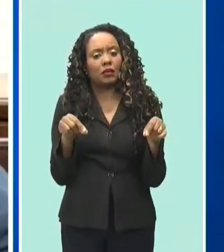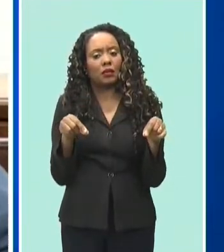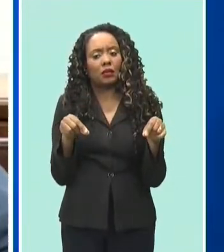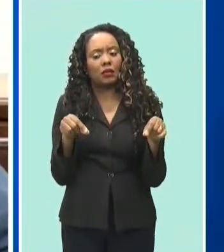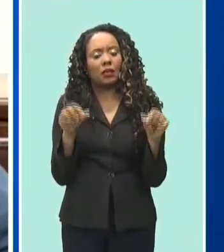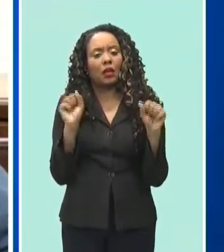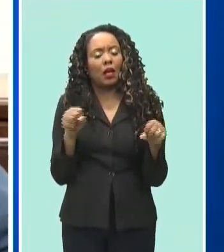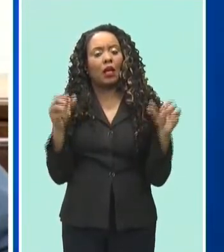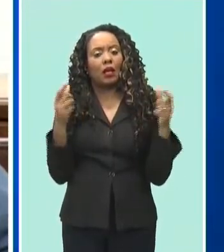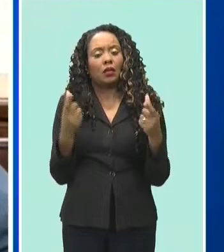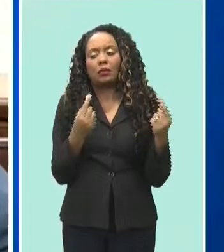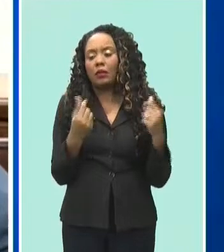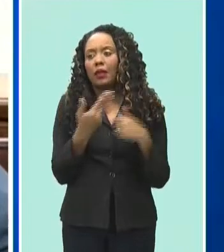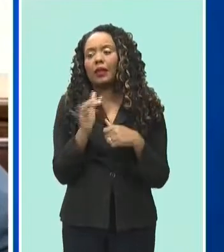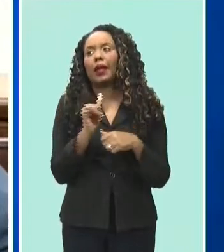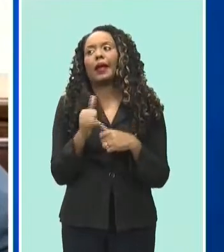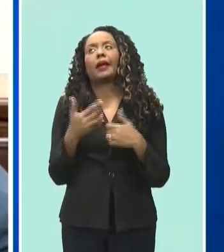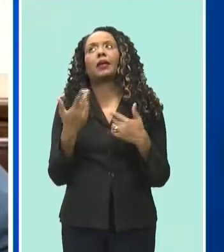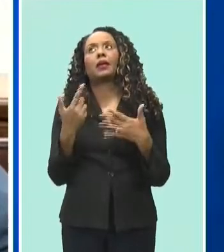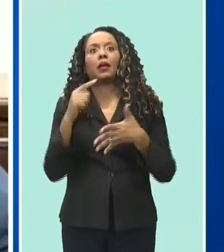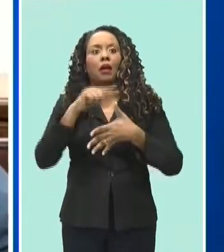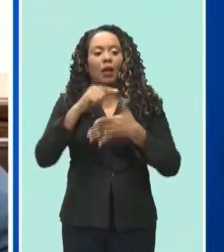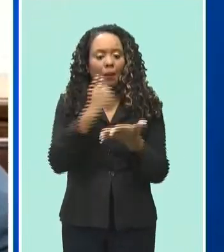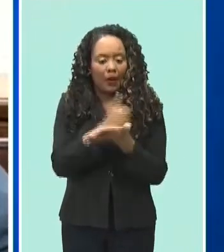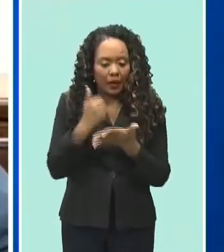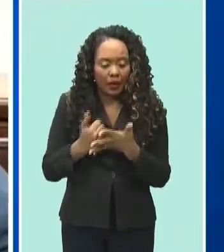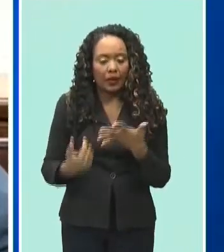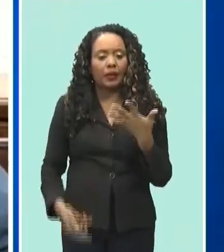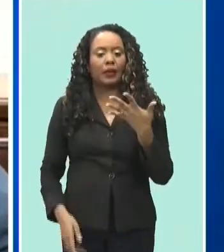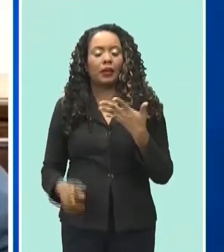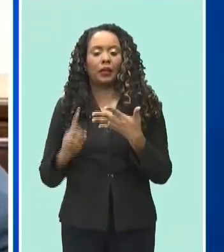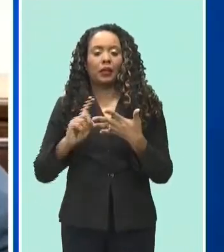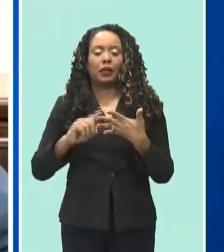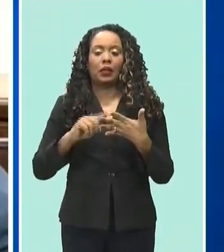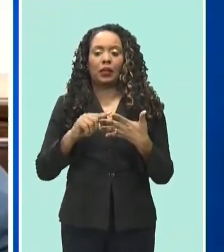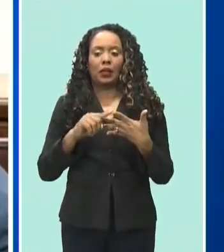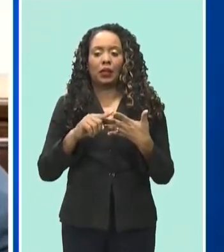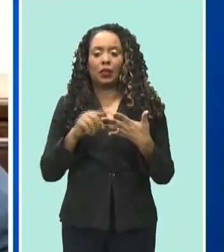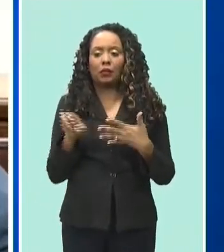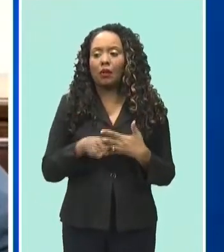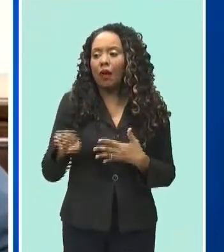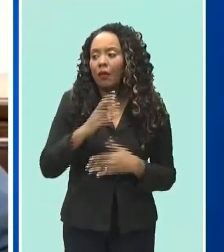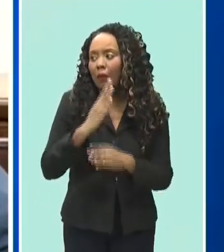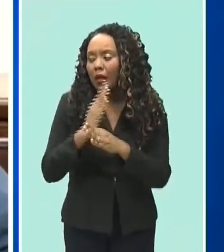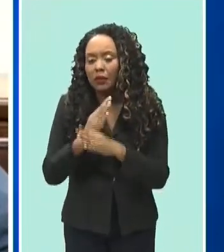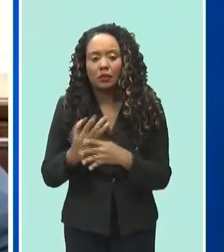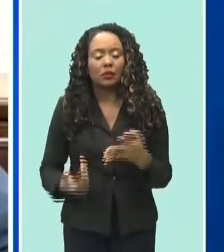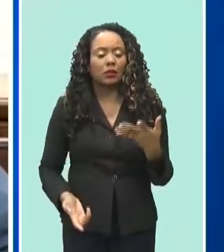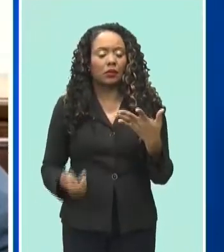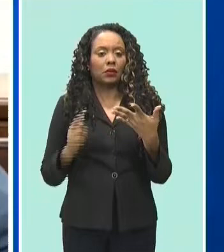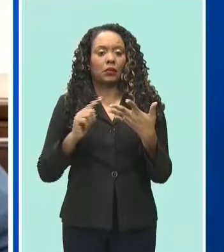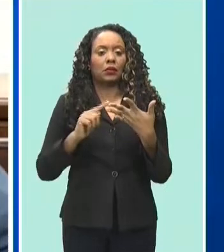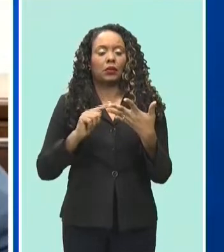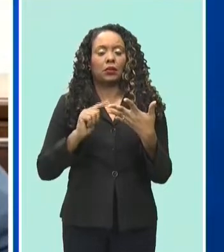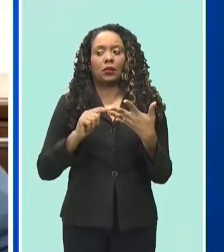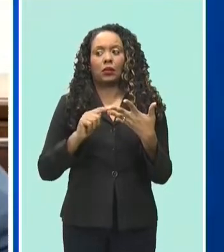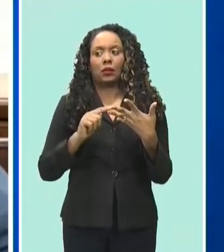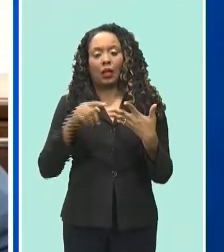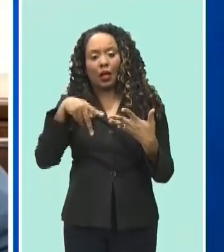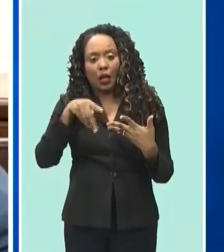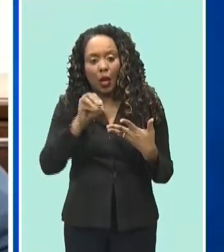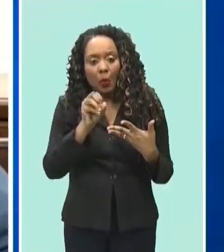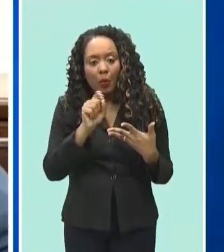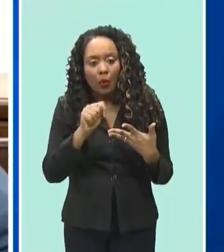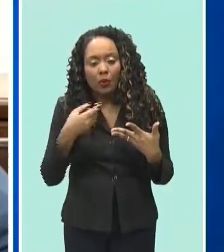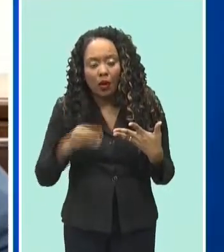other things, banking, bus travel on buses, post offices, all kinds